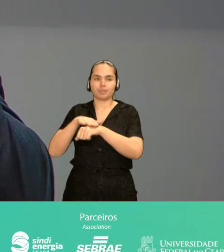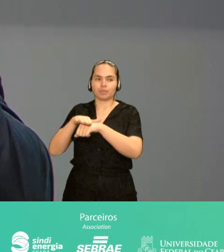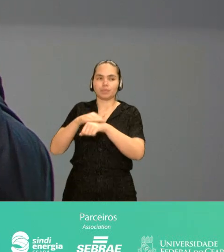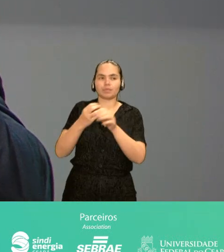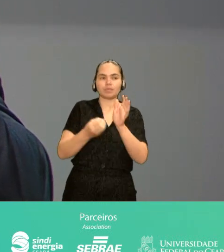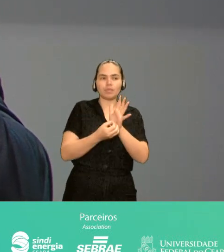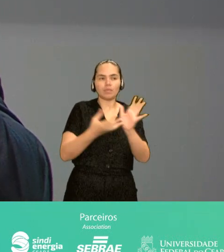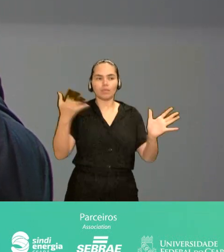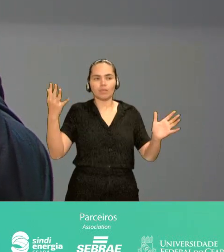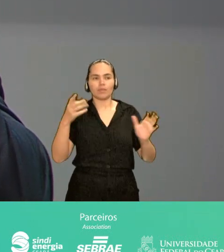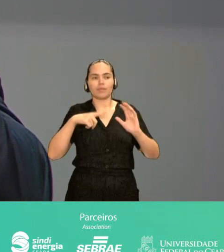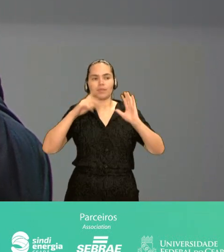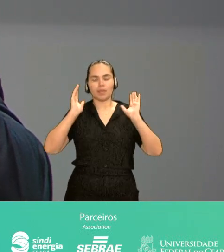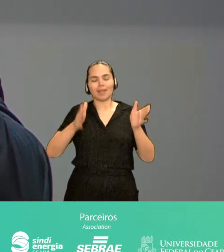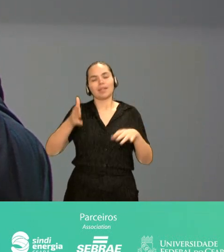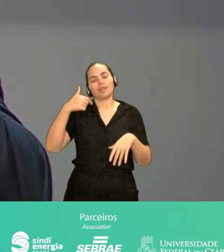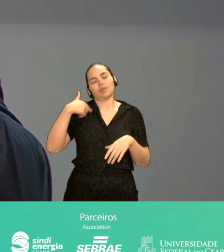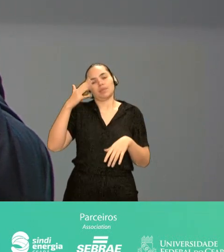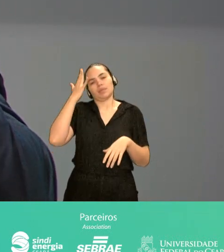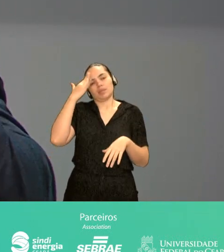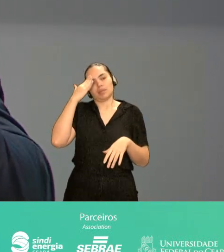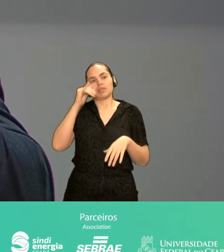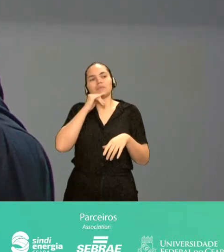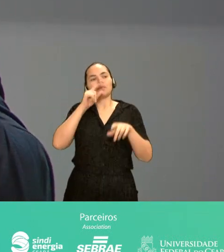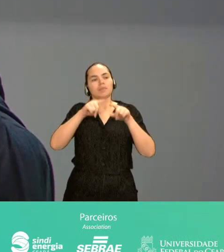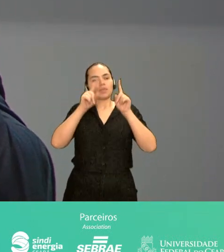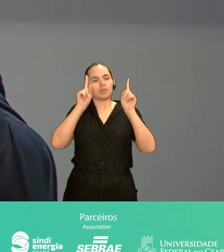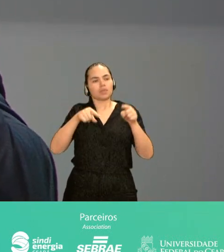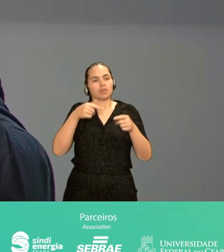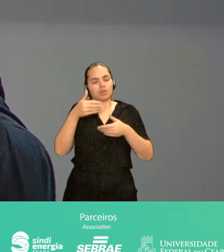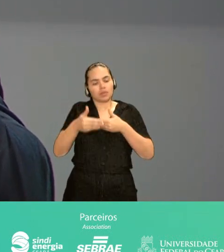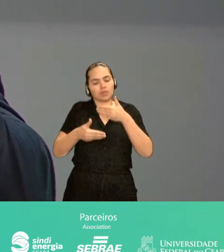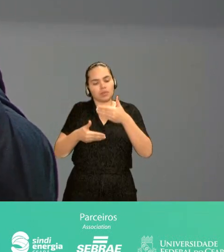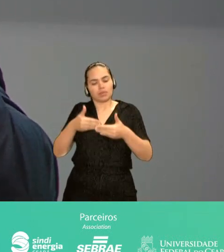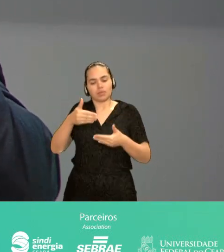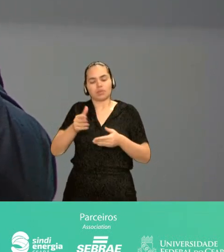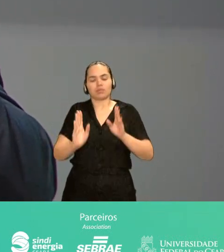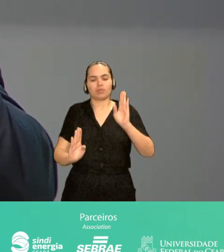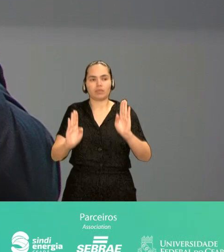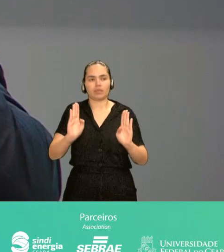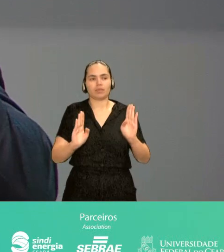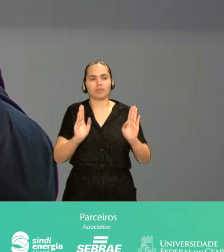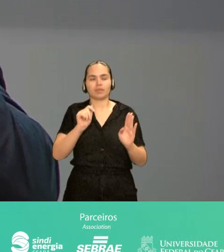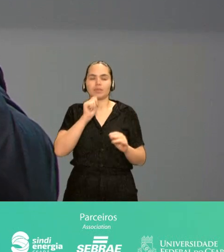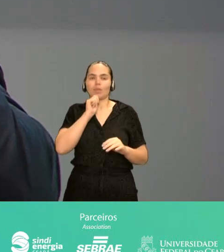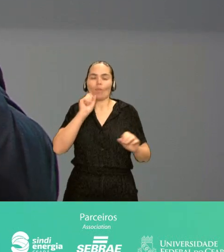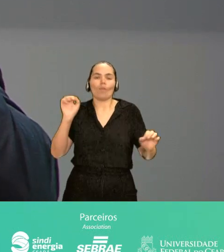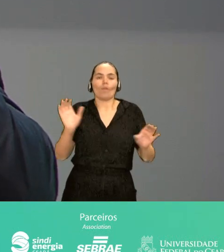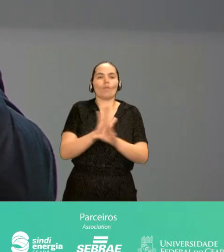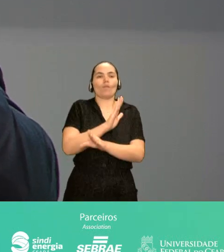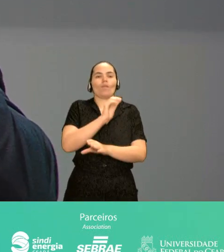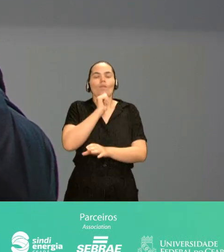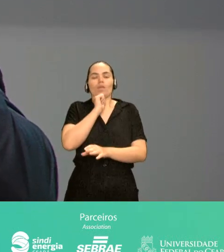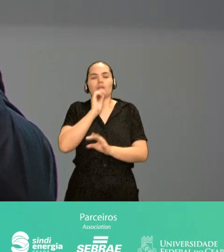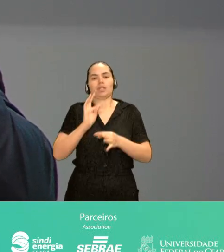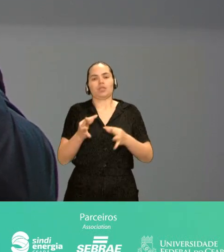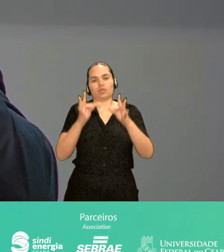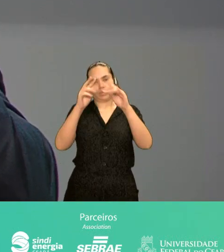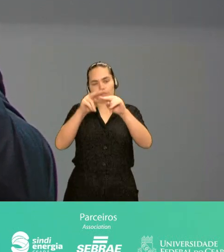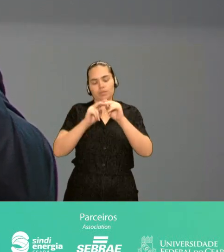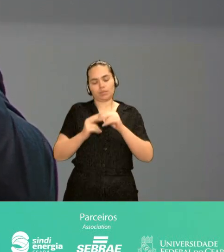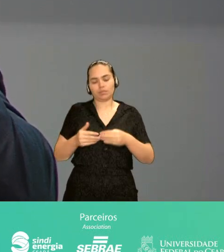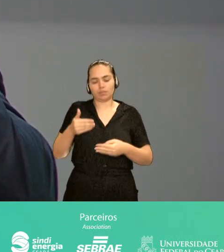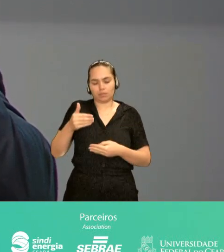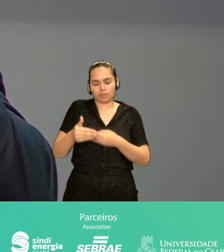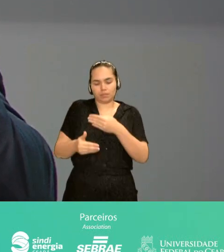several companies, but I understand the projects are not in the stage of defining their technology. So we